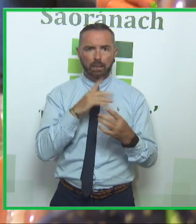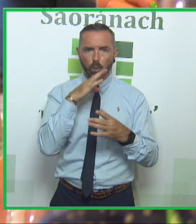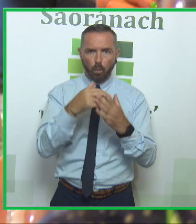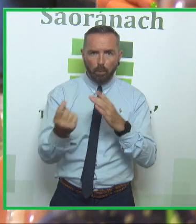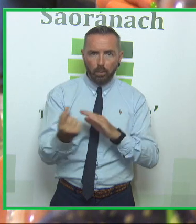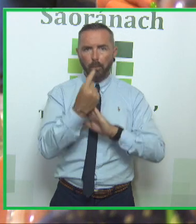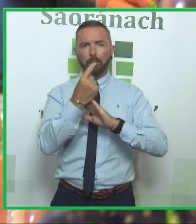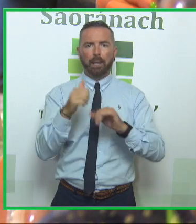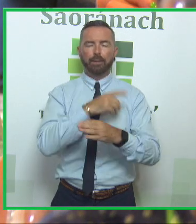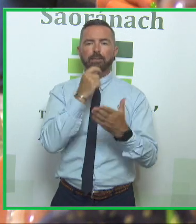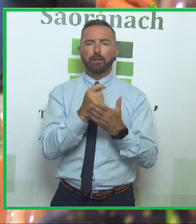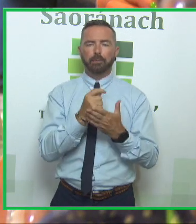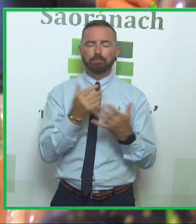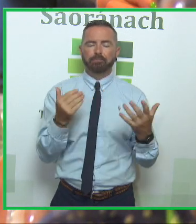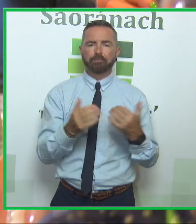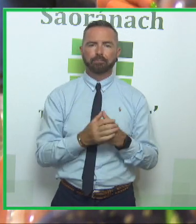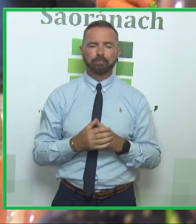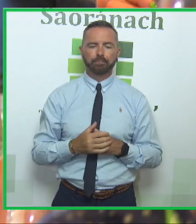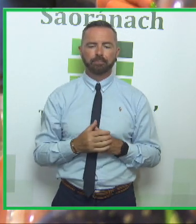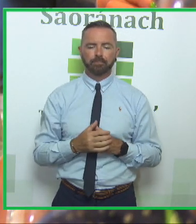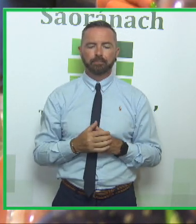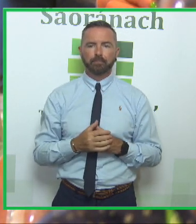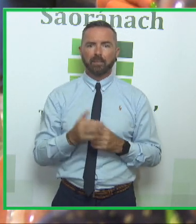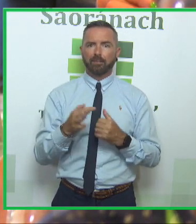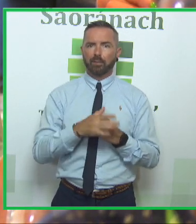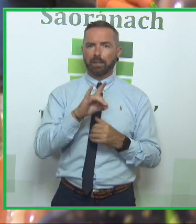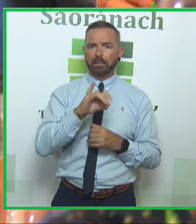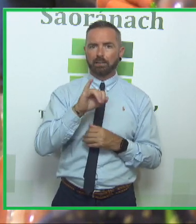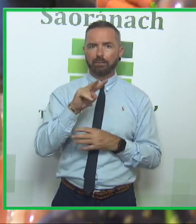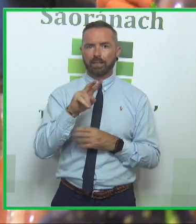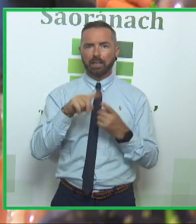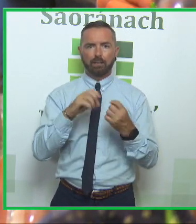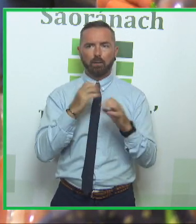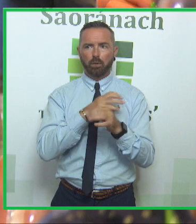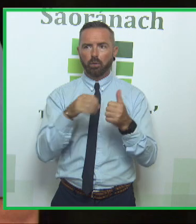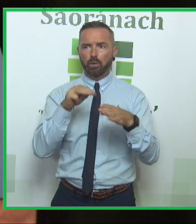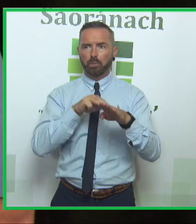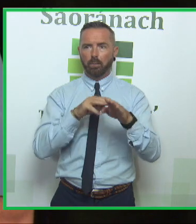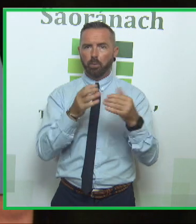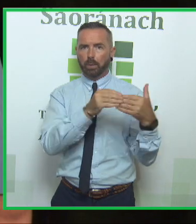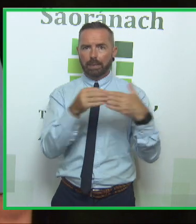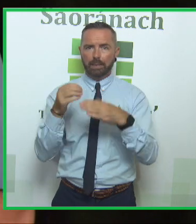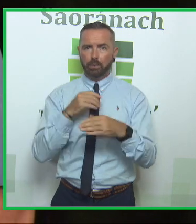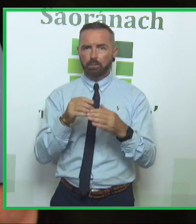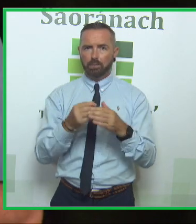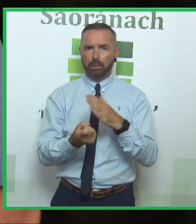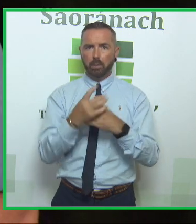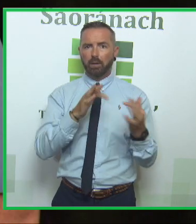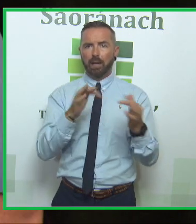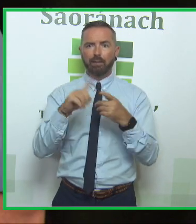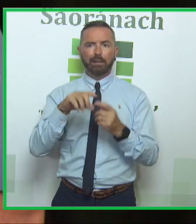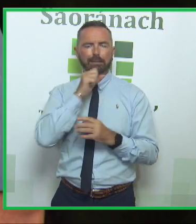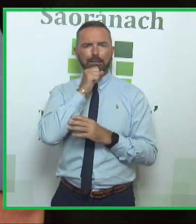time, and what was coming down the tracks later on in terms of HIV and all the other problems that emerged later, and the